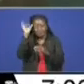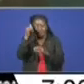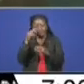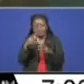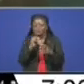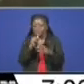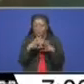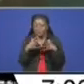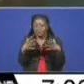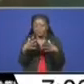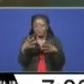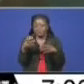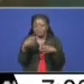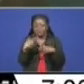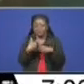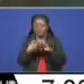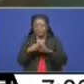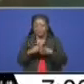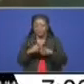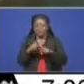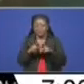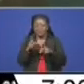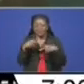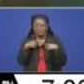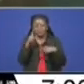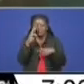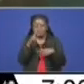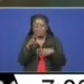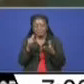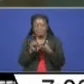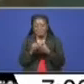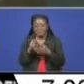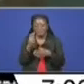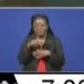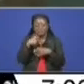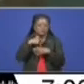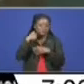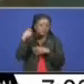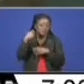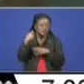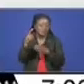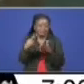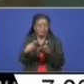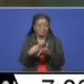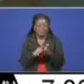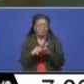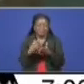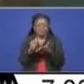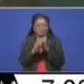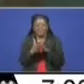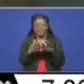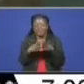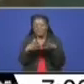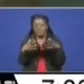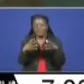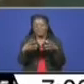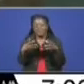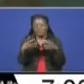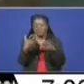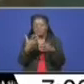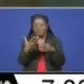more prevalent in the Bahamas since we live in a society where technology is on the rise? We